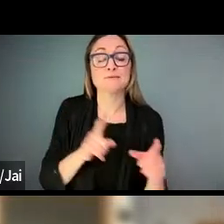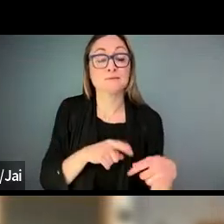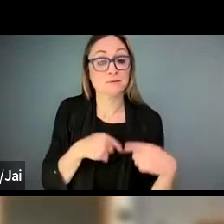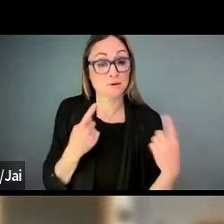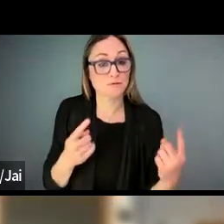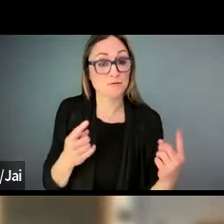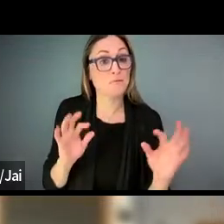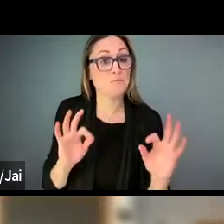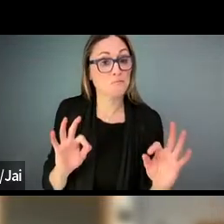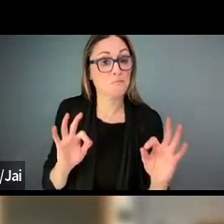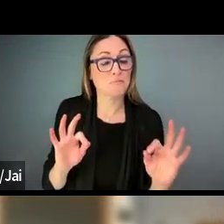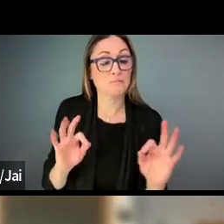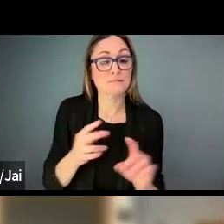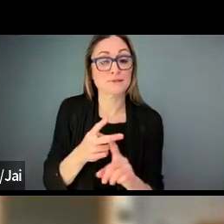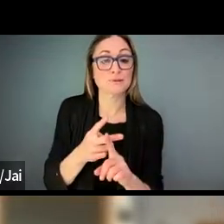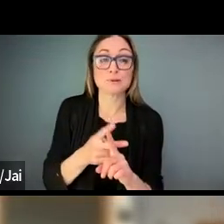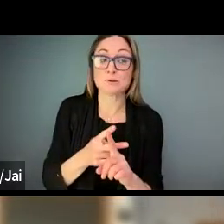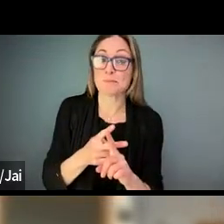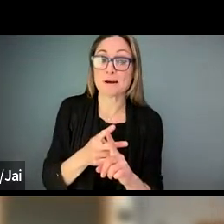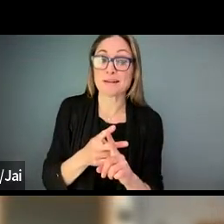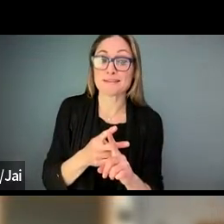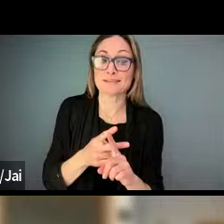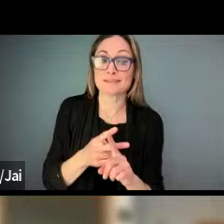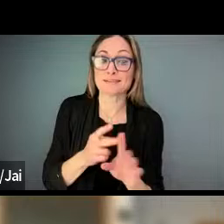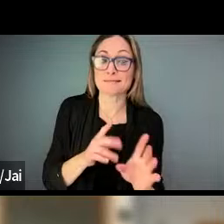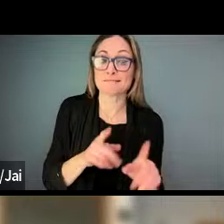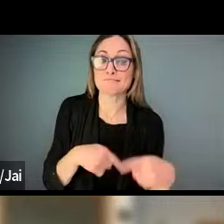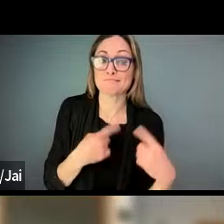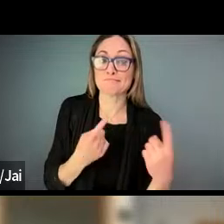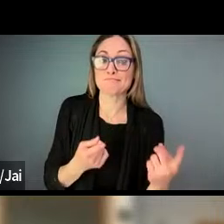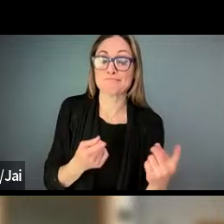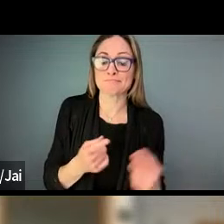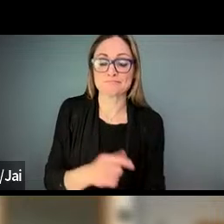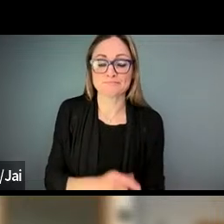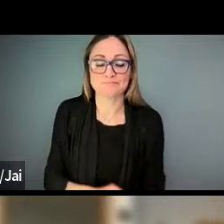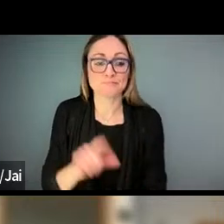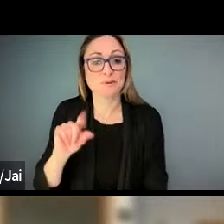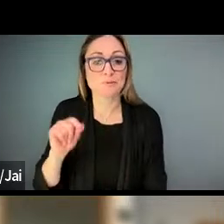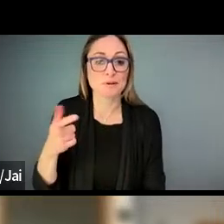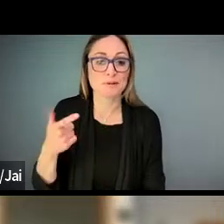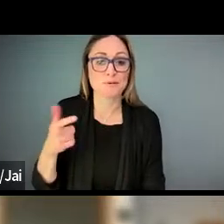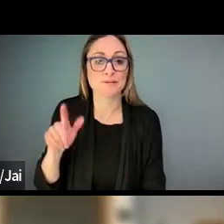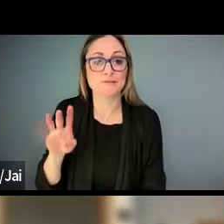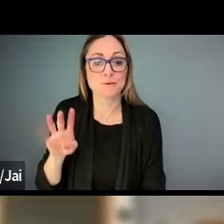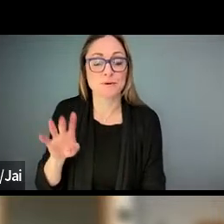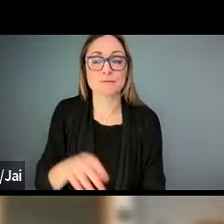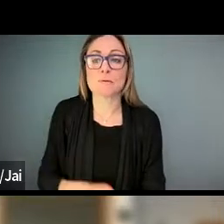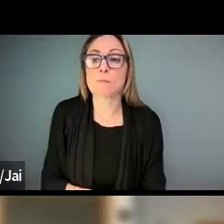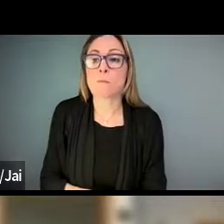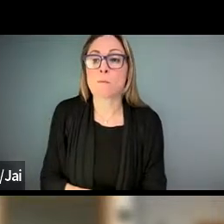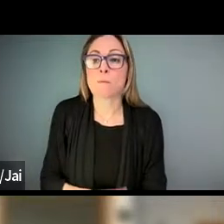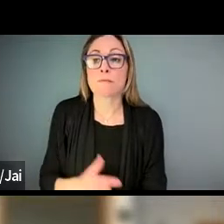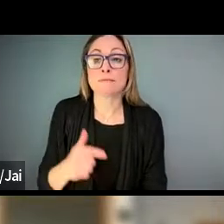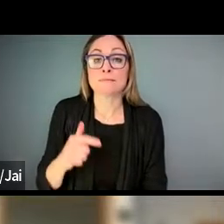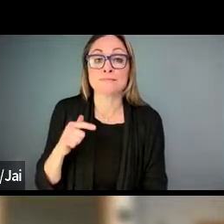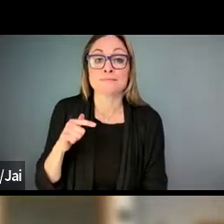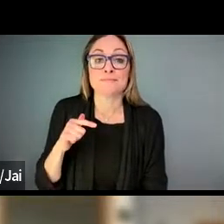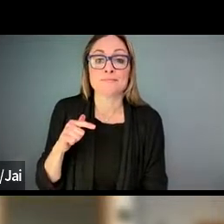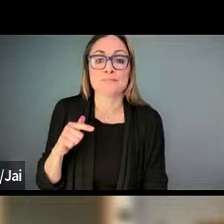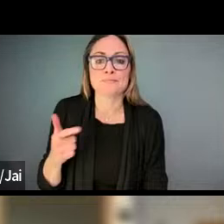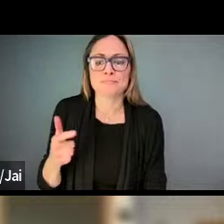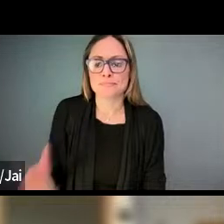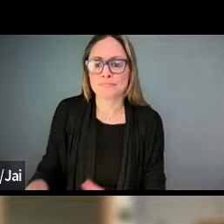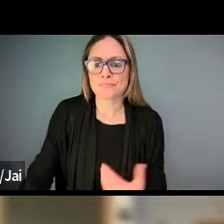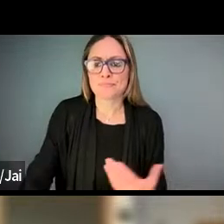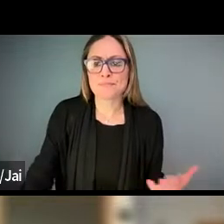2 months into the year. So yeah, I'll pass it to, now I'm not gonna